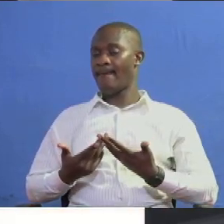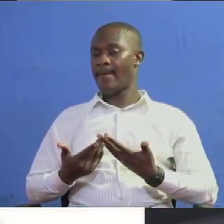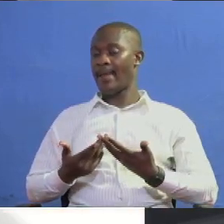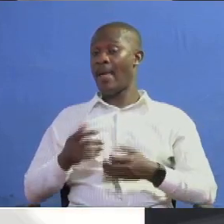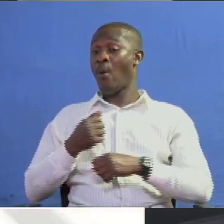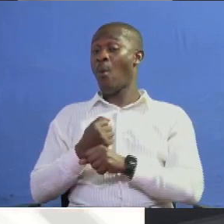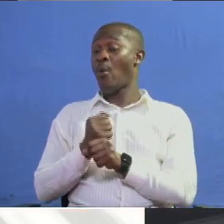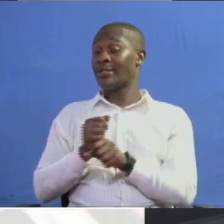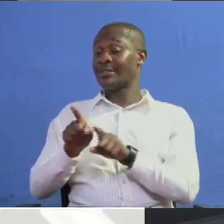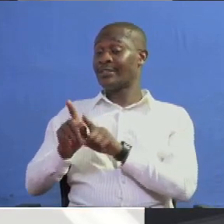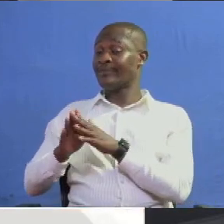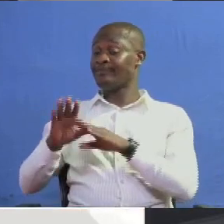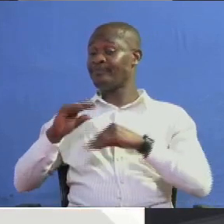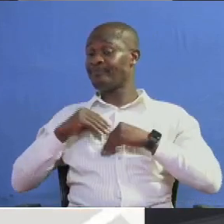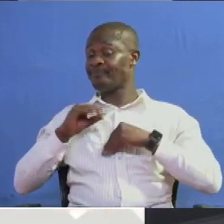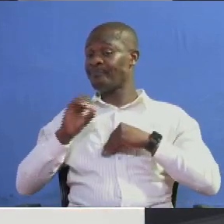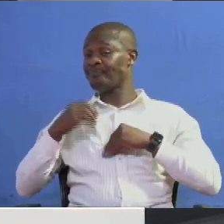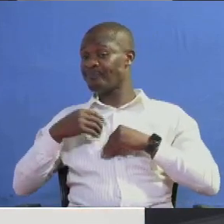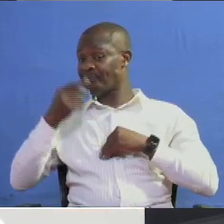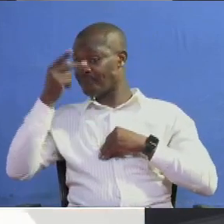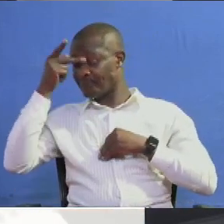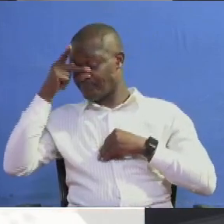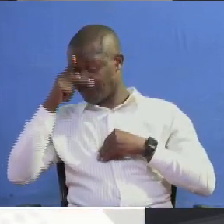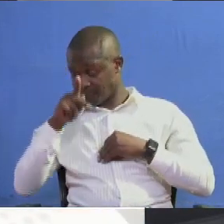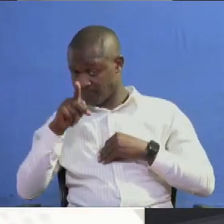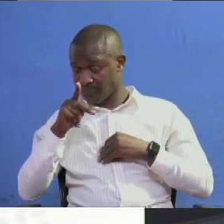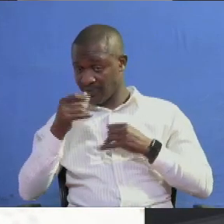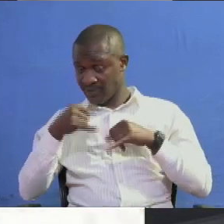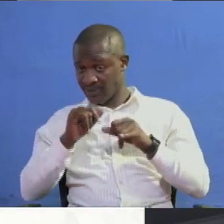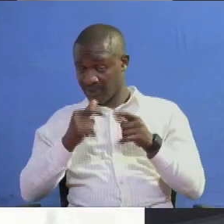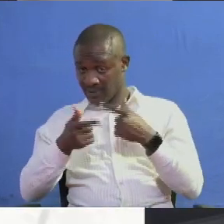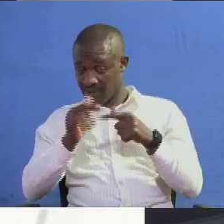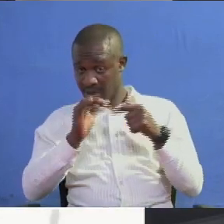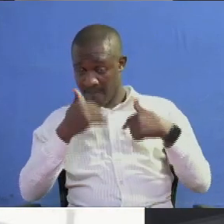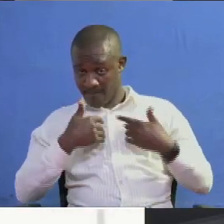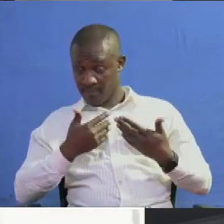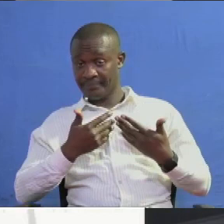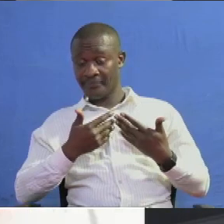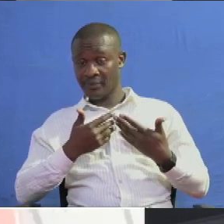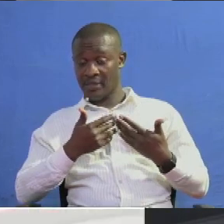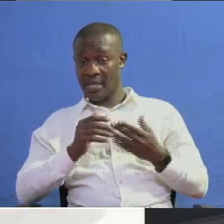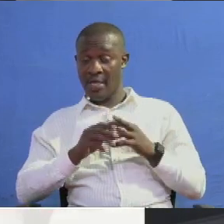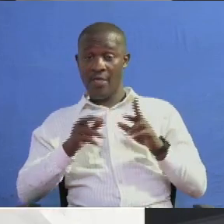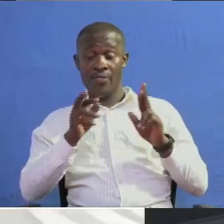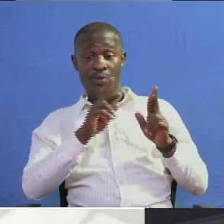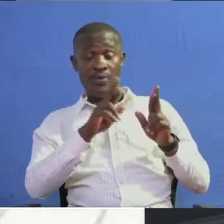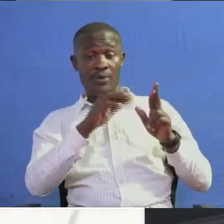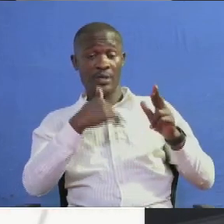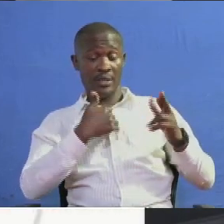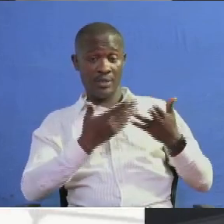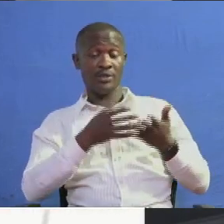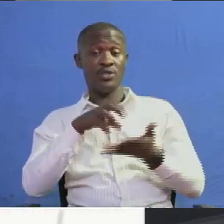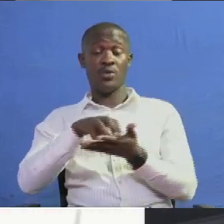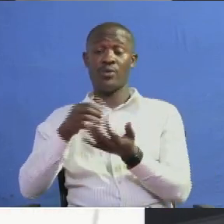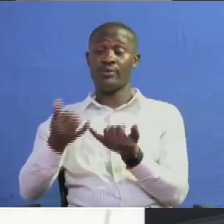ineffective and also inadequate policy intervention that resulted in aggravating the already dire